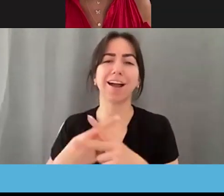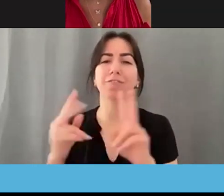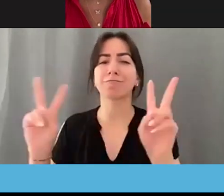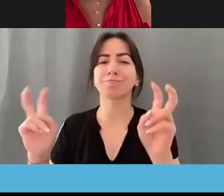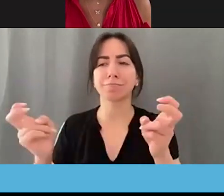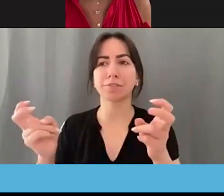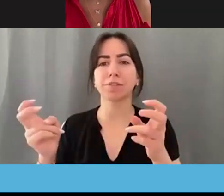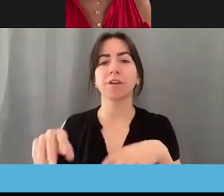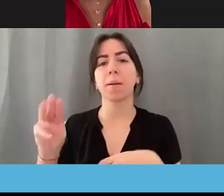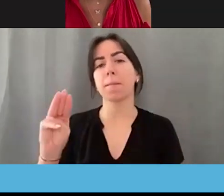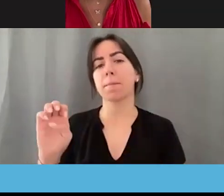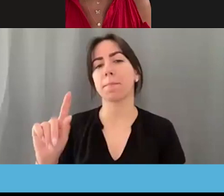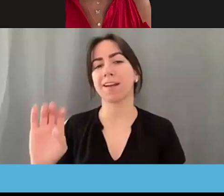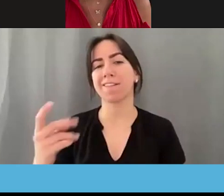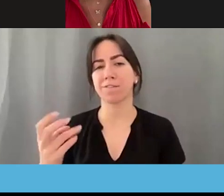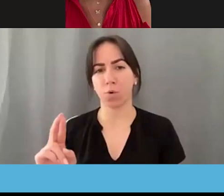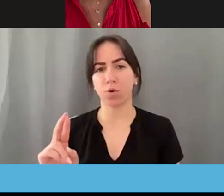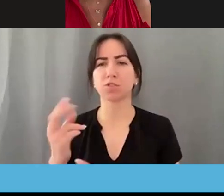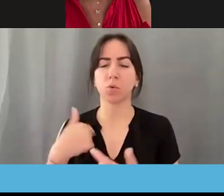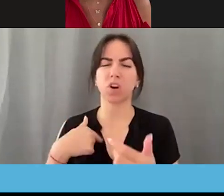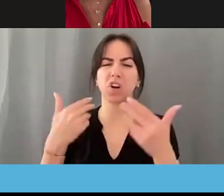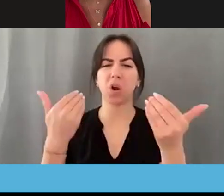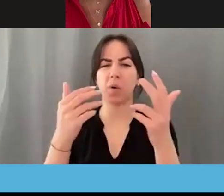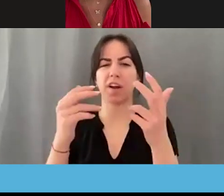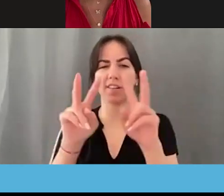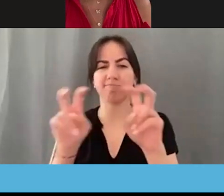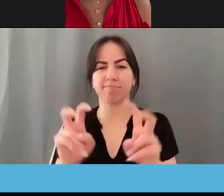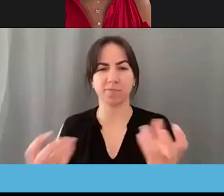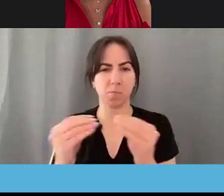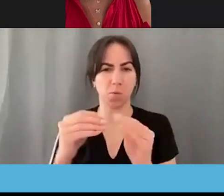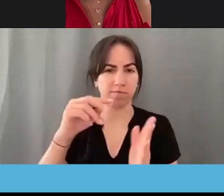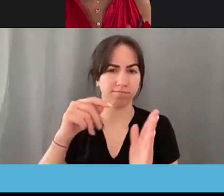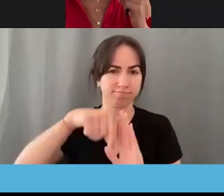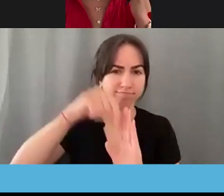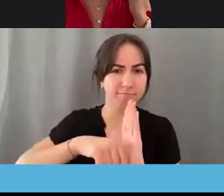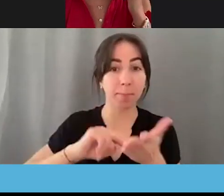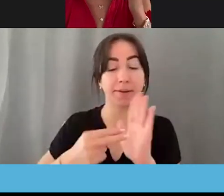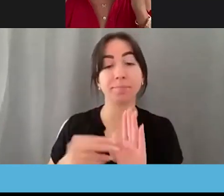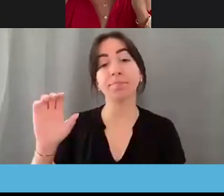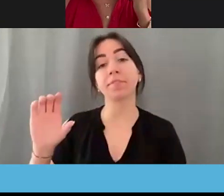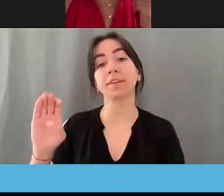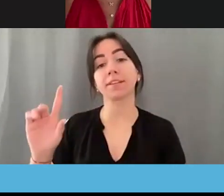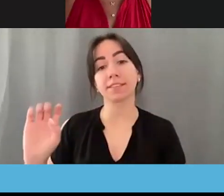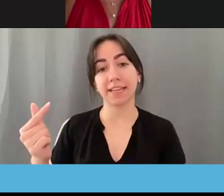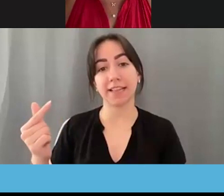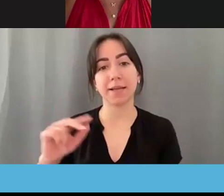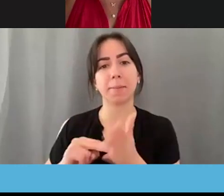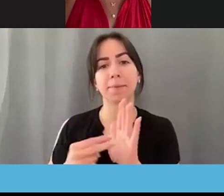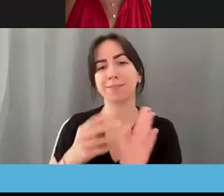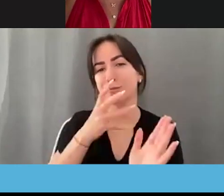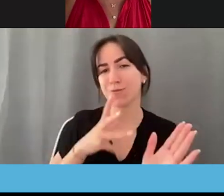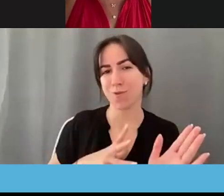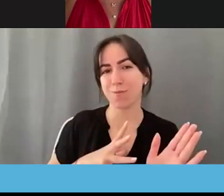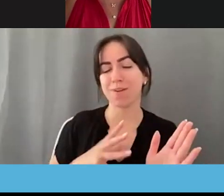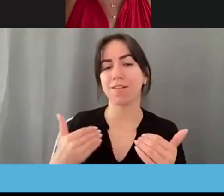definition helps break it down into its component parts. So the word ceiling implies that women encounter an